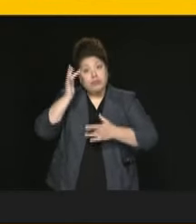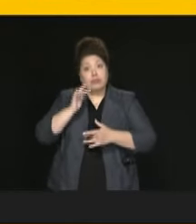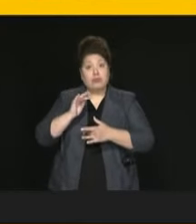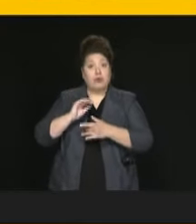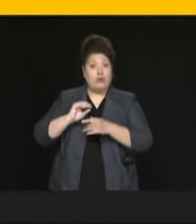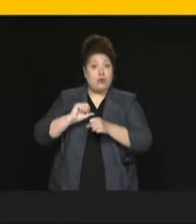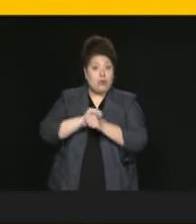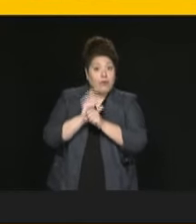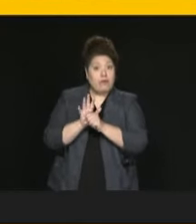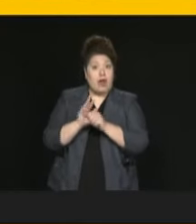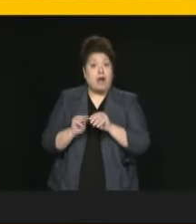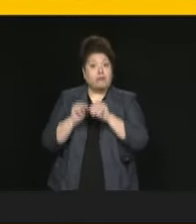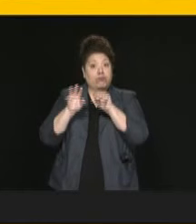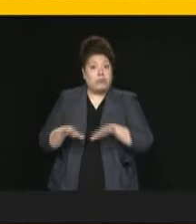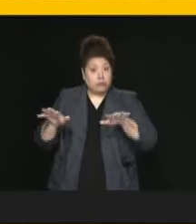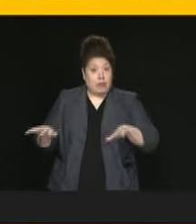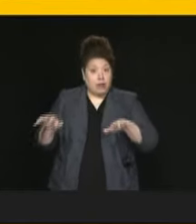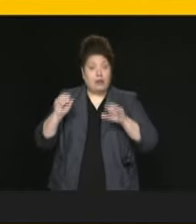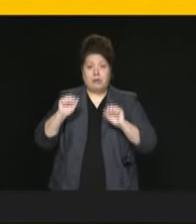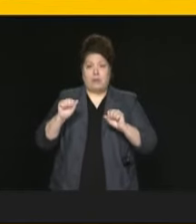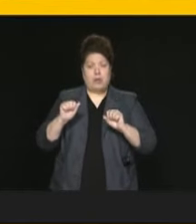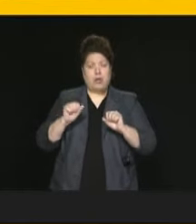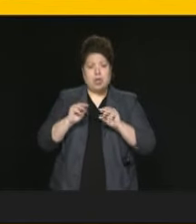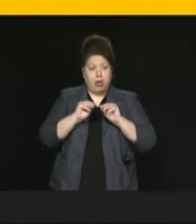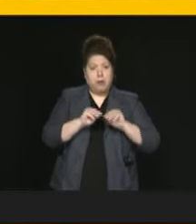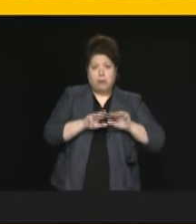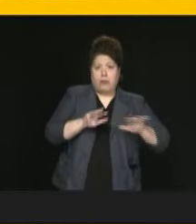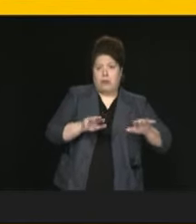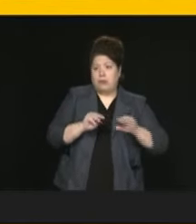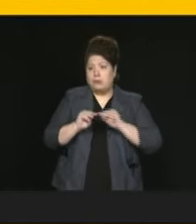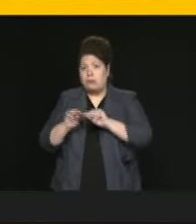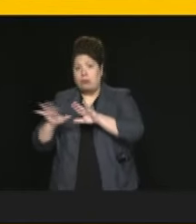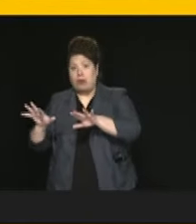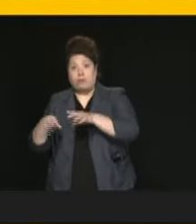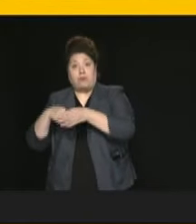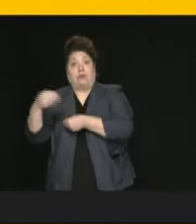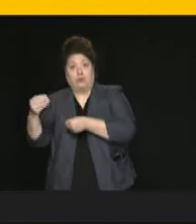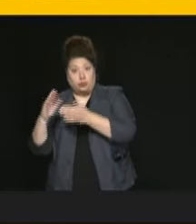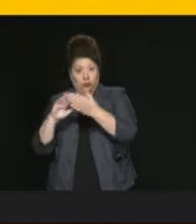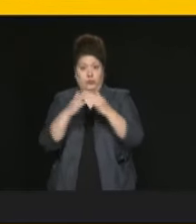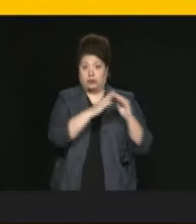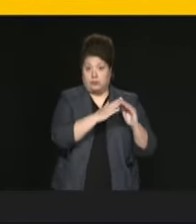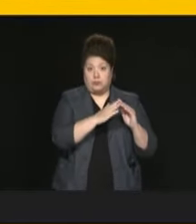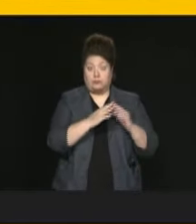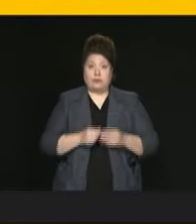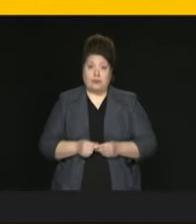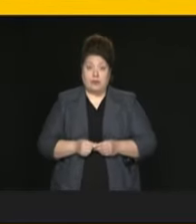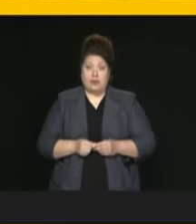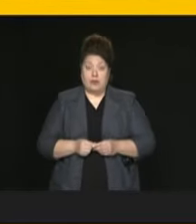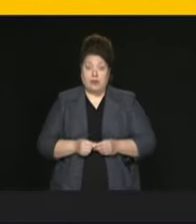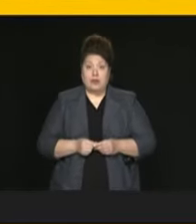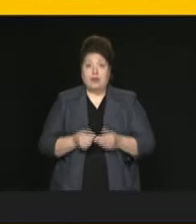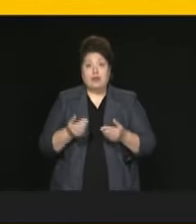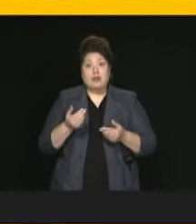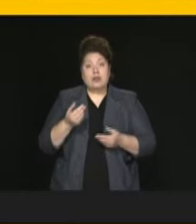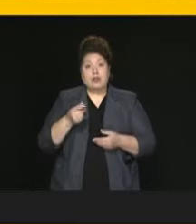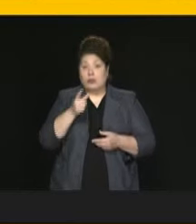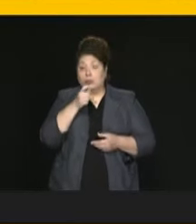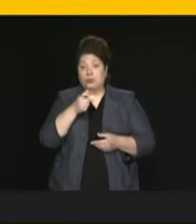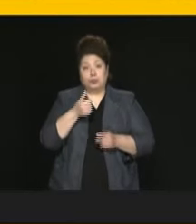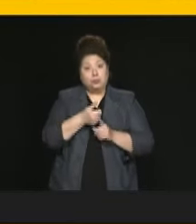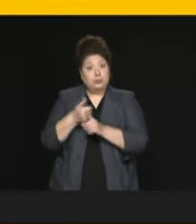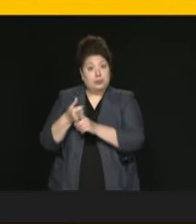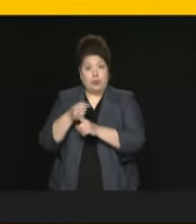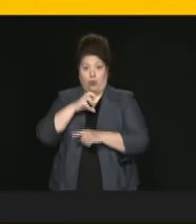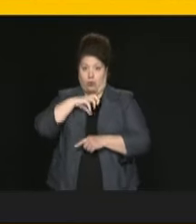and continue to spill over into the community. But it is our older adults who bear the brunt. Though